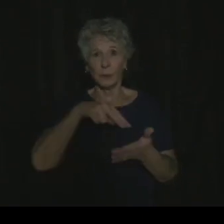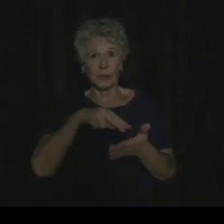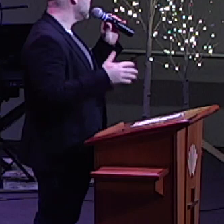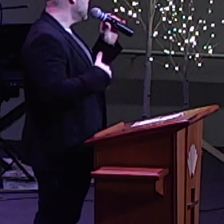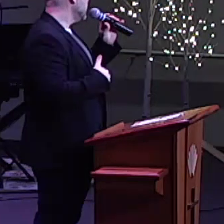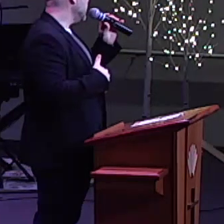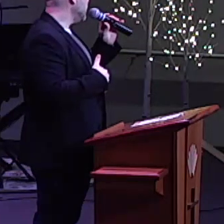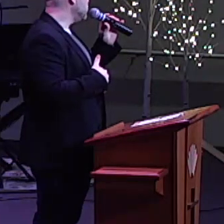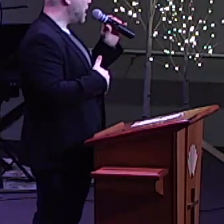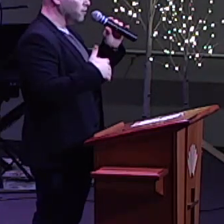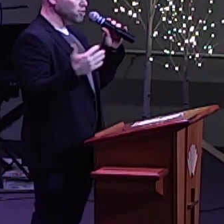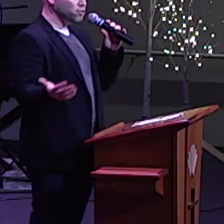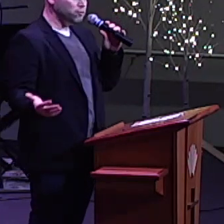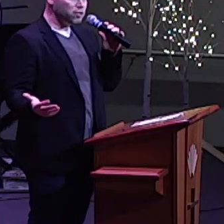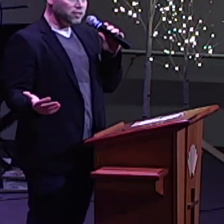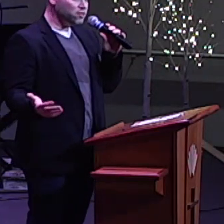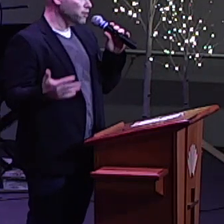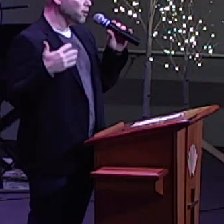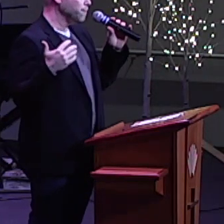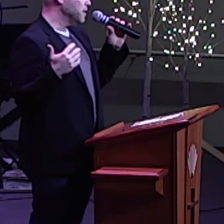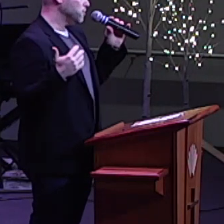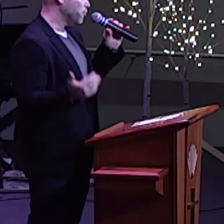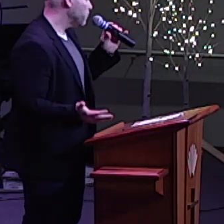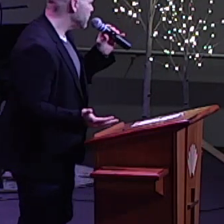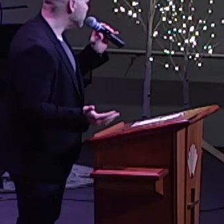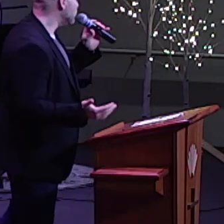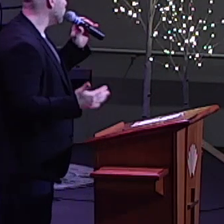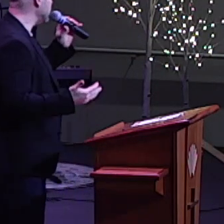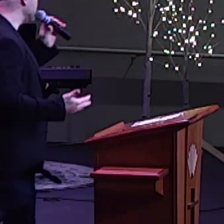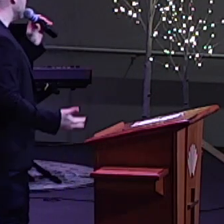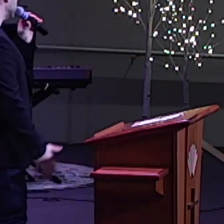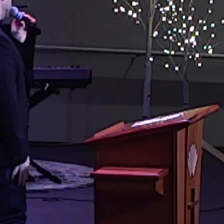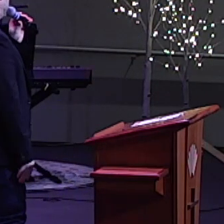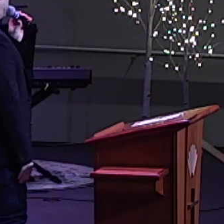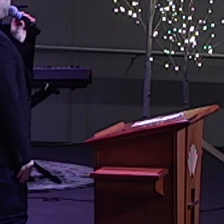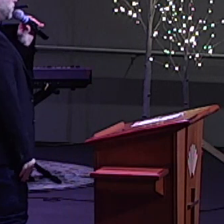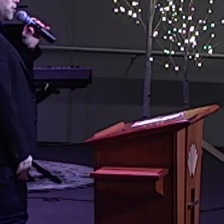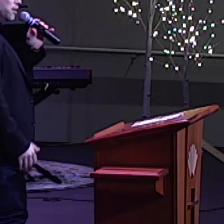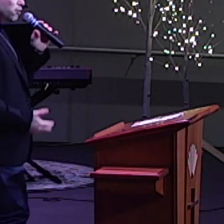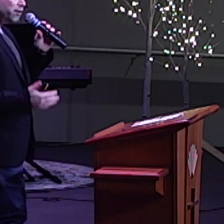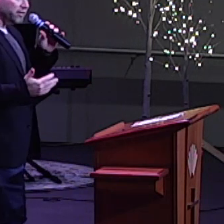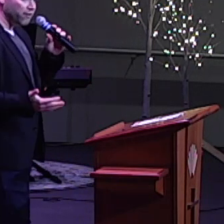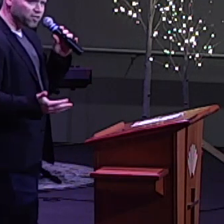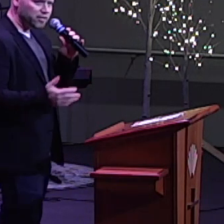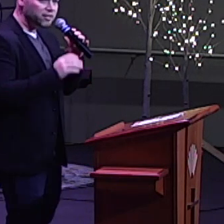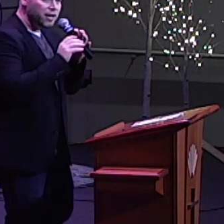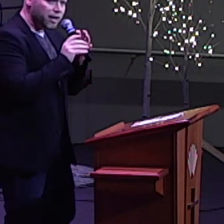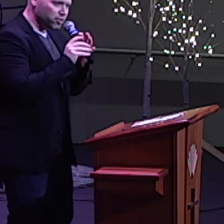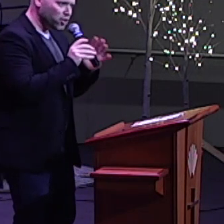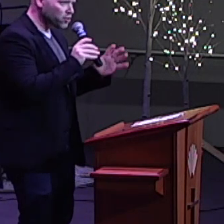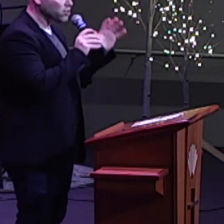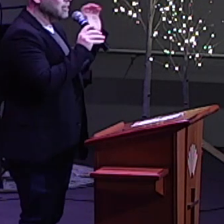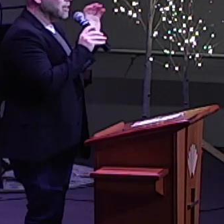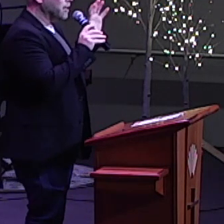different times and challenged you to consider, to prayerfully consider what giving looked like for you. We're in a little bit of a deficit